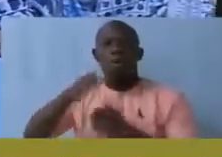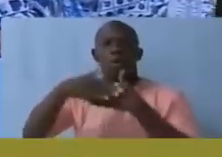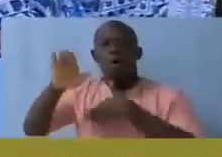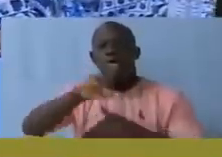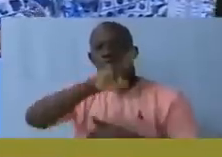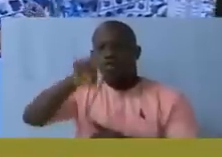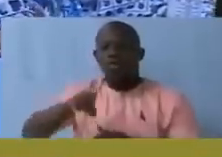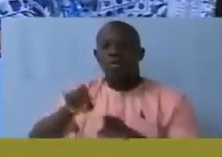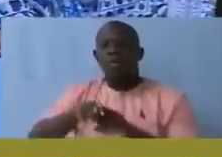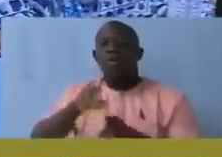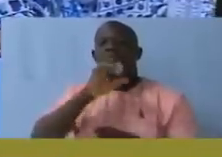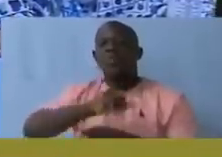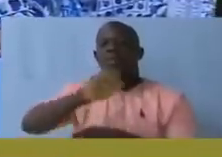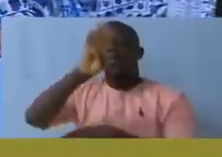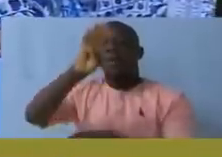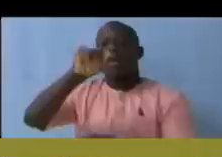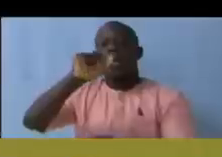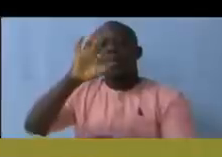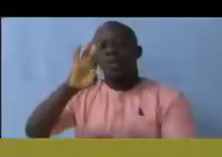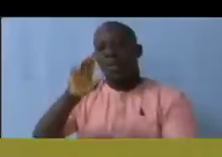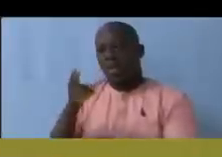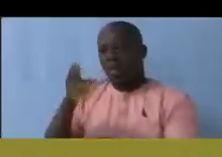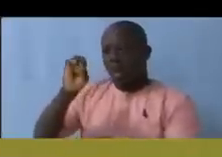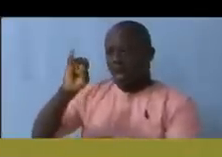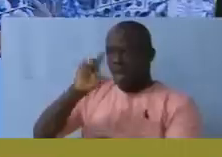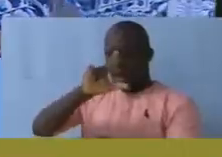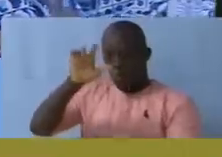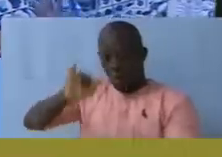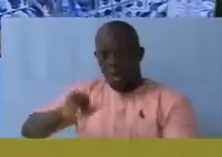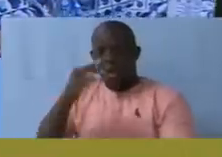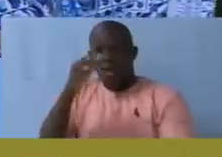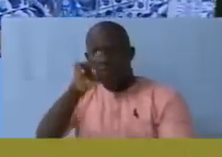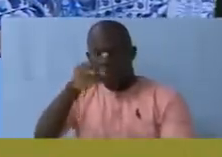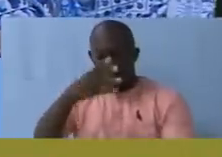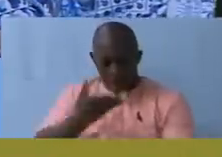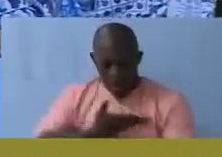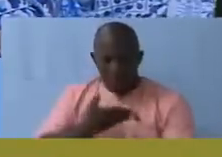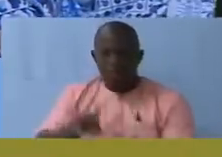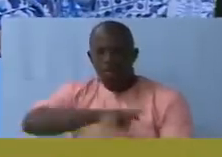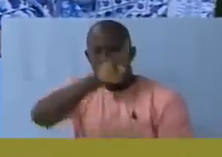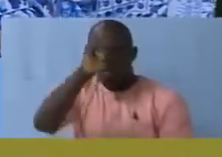have any final word for the commission? And for the country, of course.